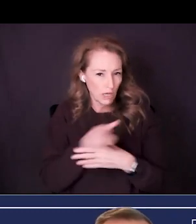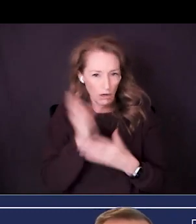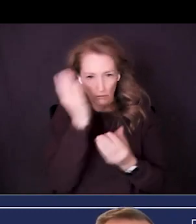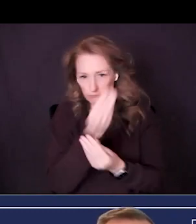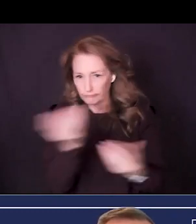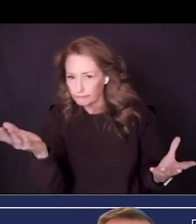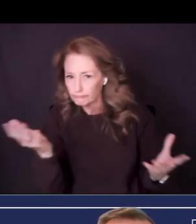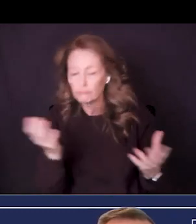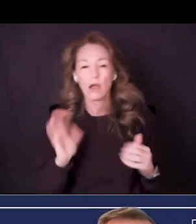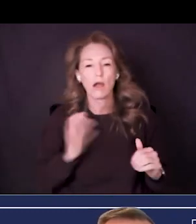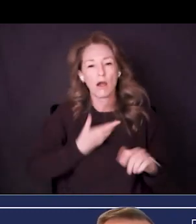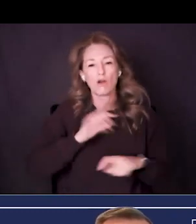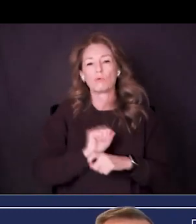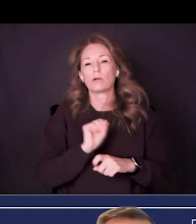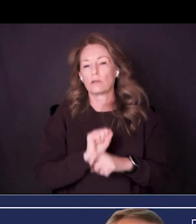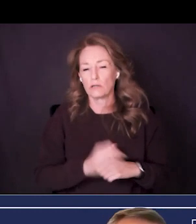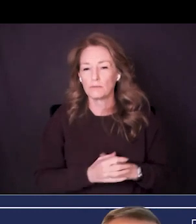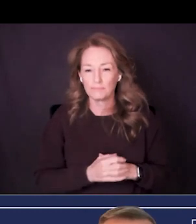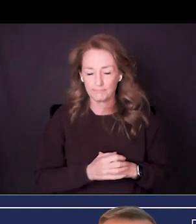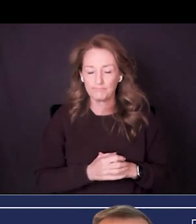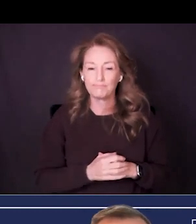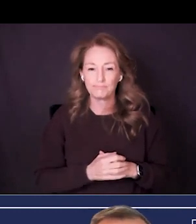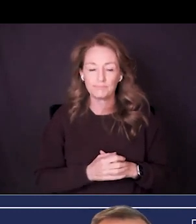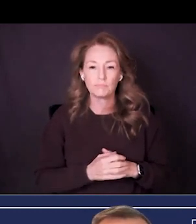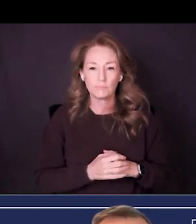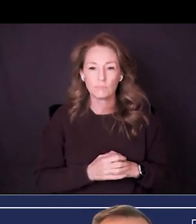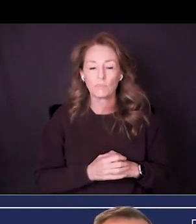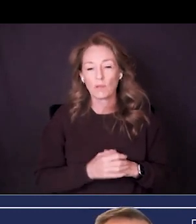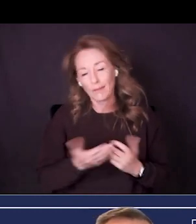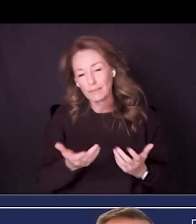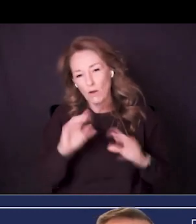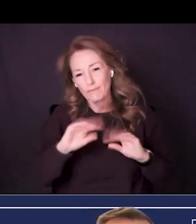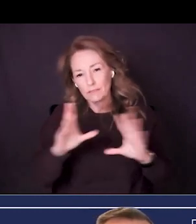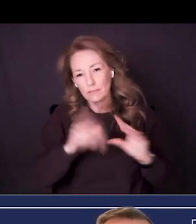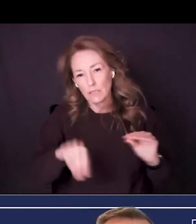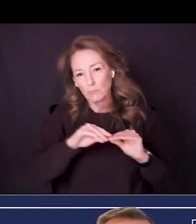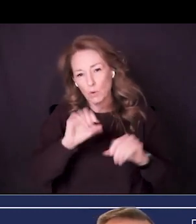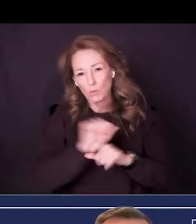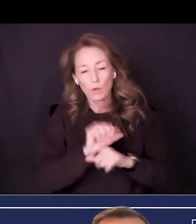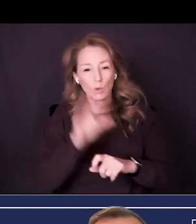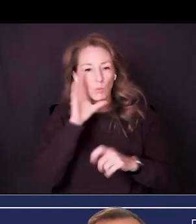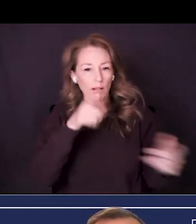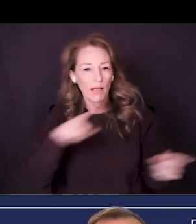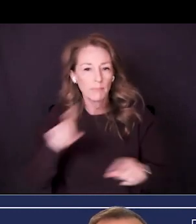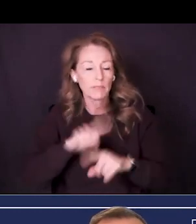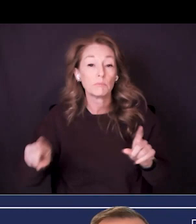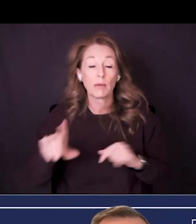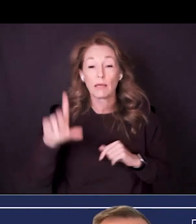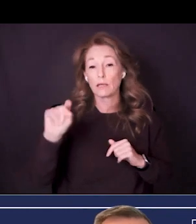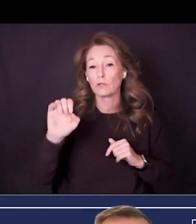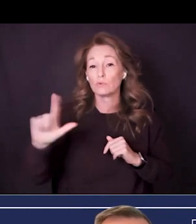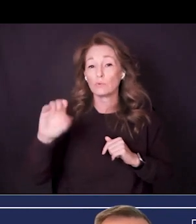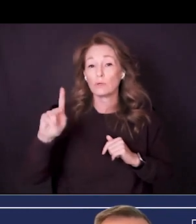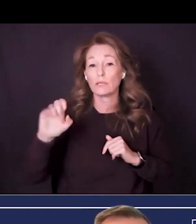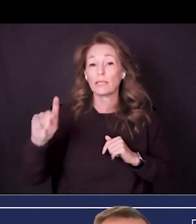the work that has been accomplished, and obviously more work to come, but also a toolkit that's been published as well that